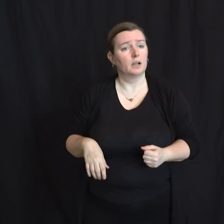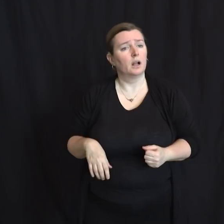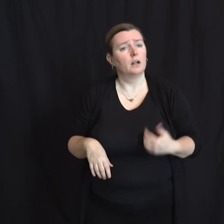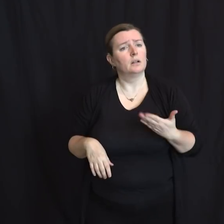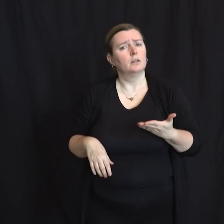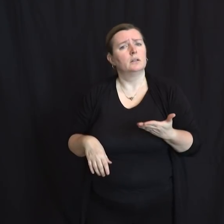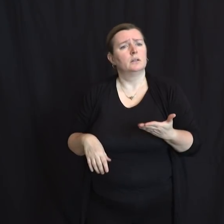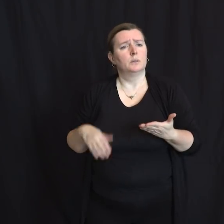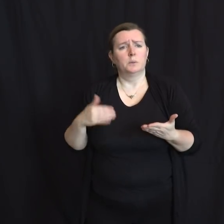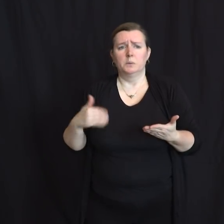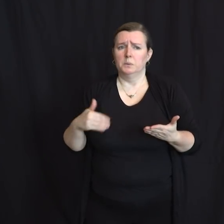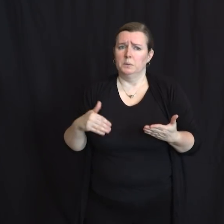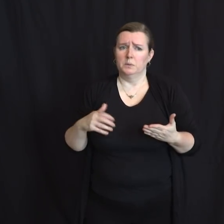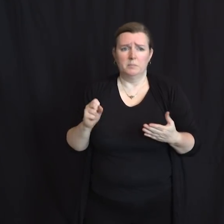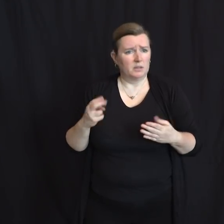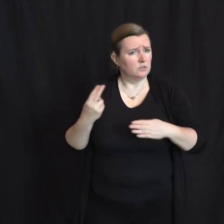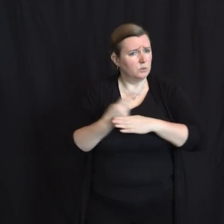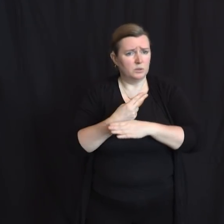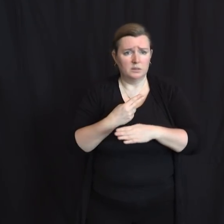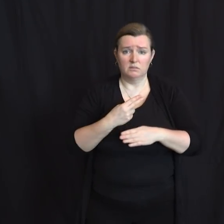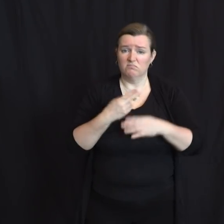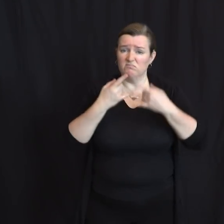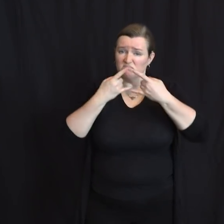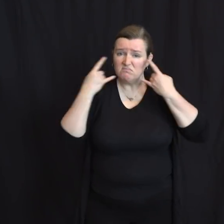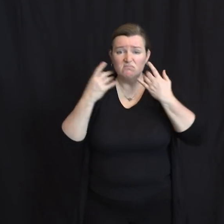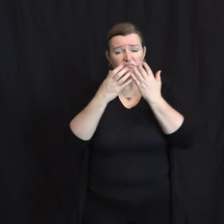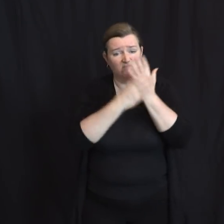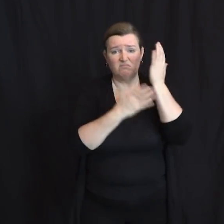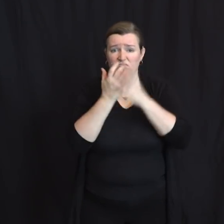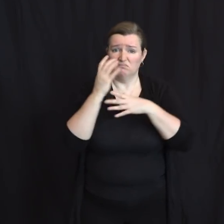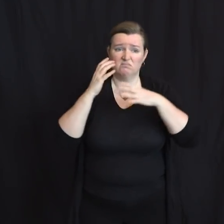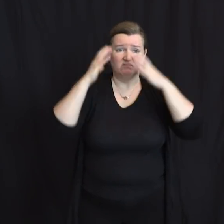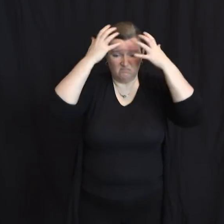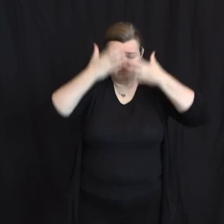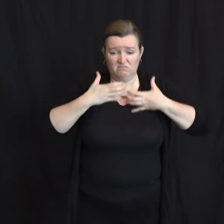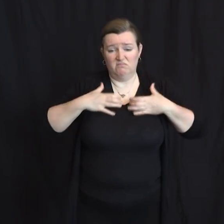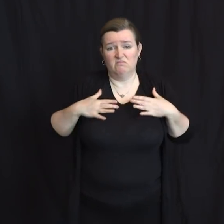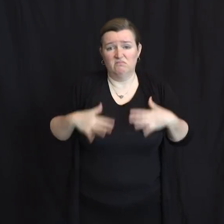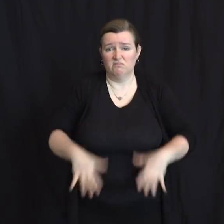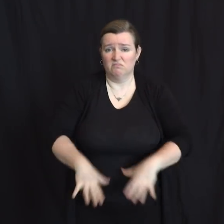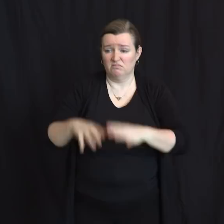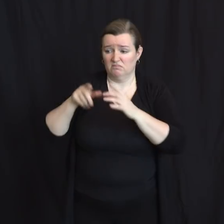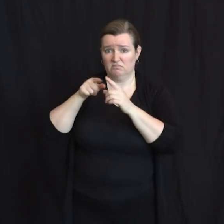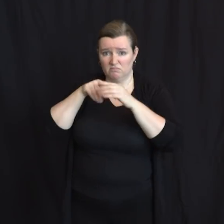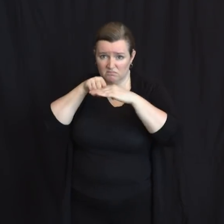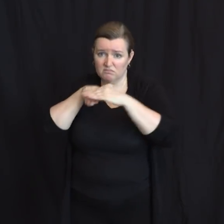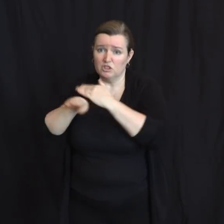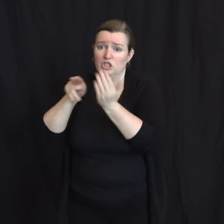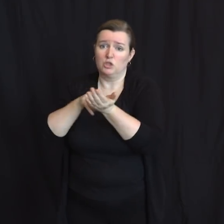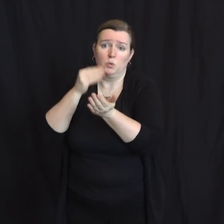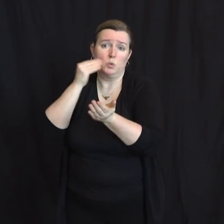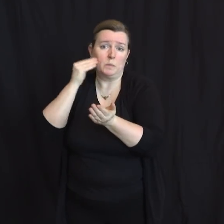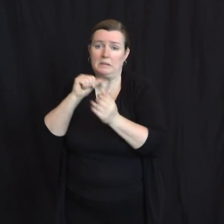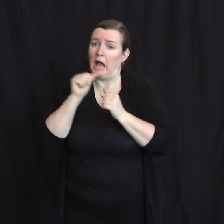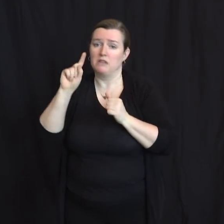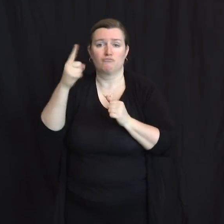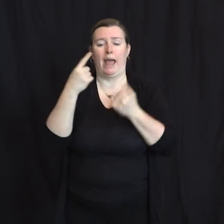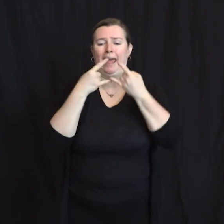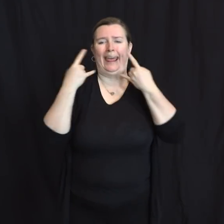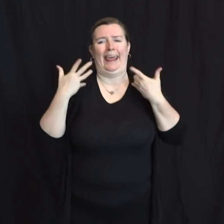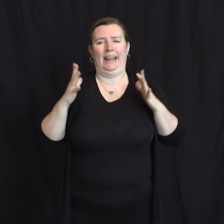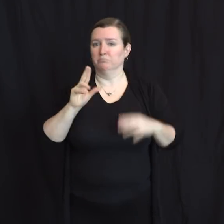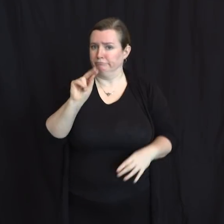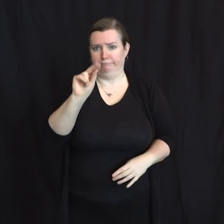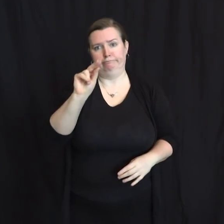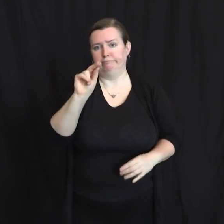PPE laden as well, and those are all realities. So thank you for that. I'm Matt Plack, and I introduced